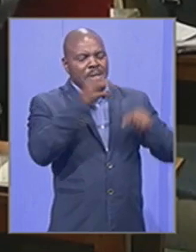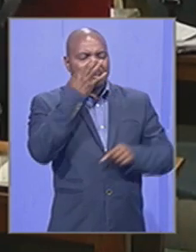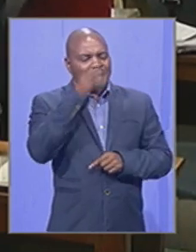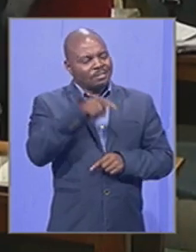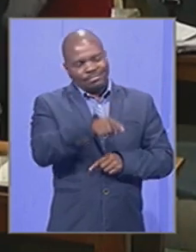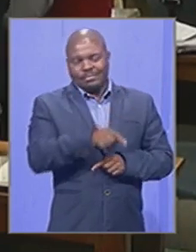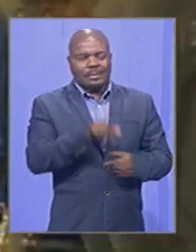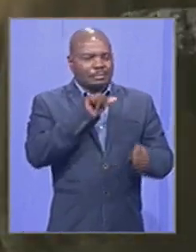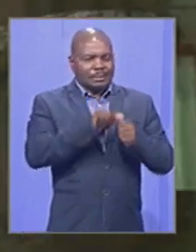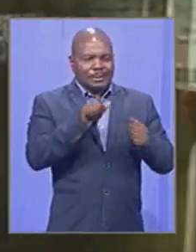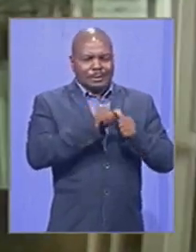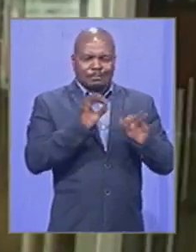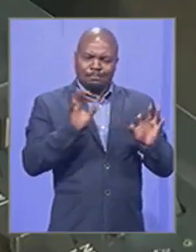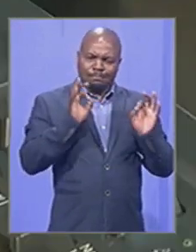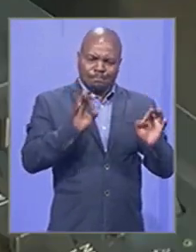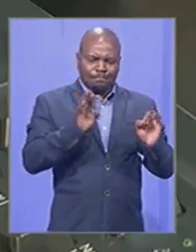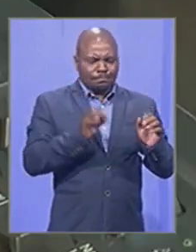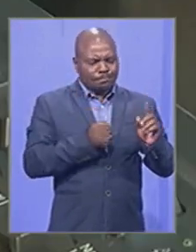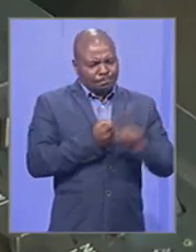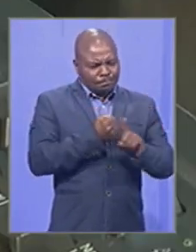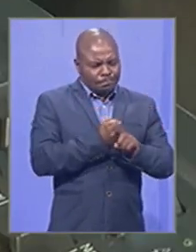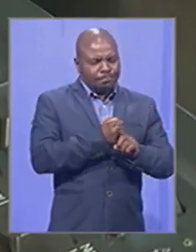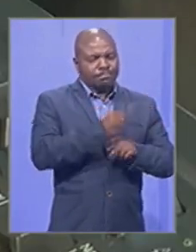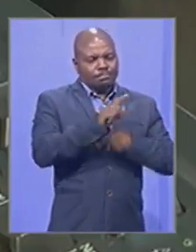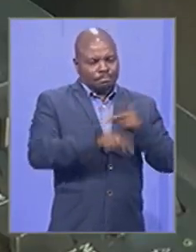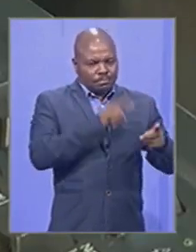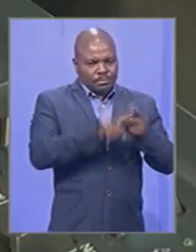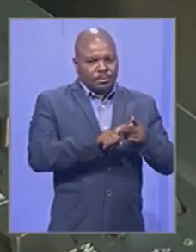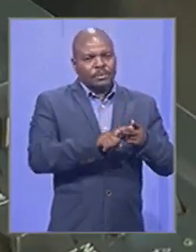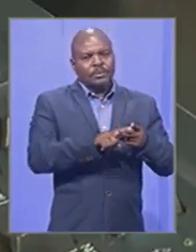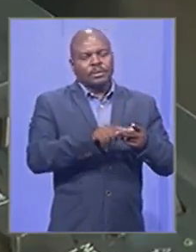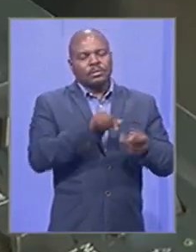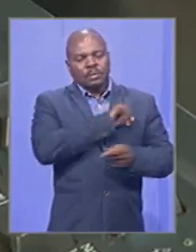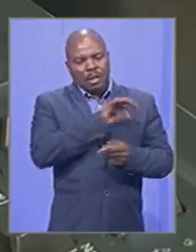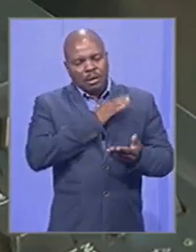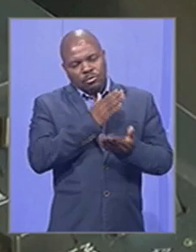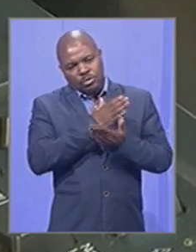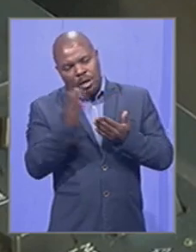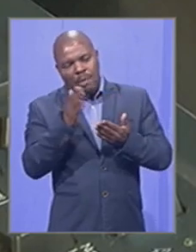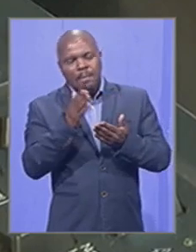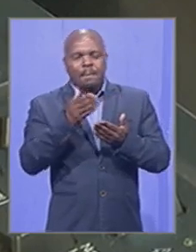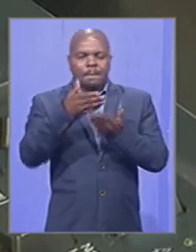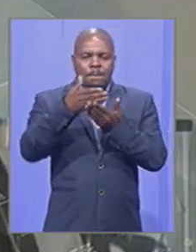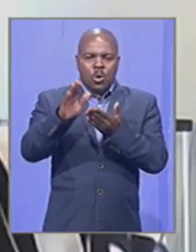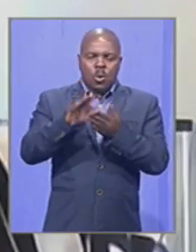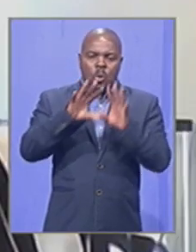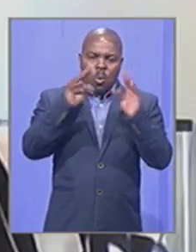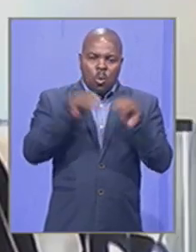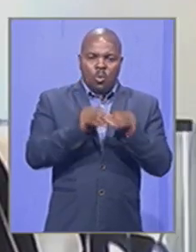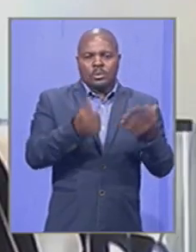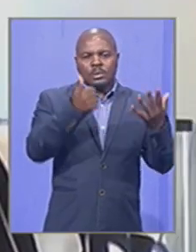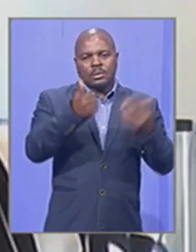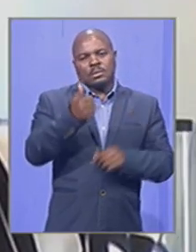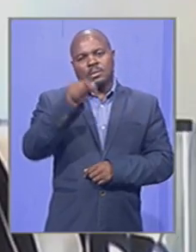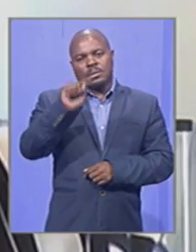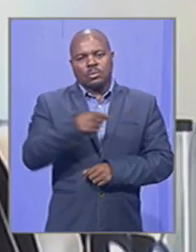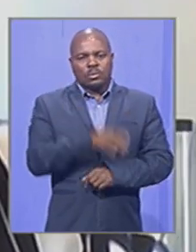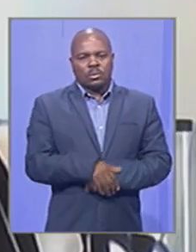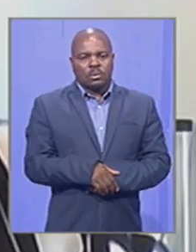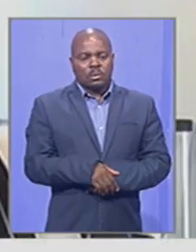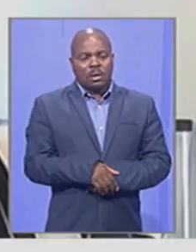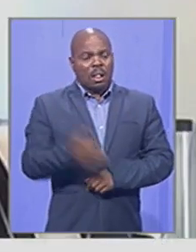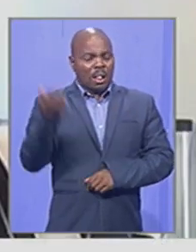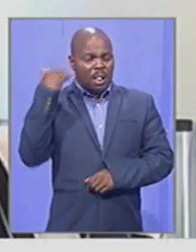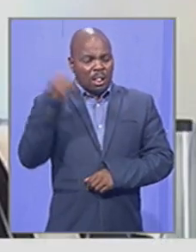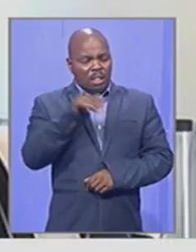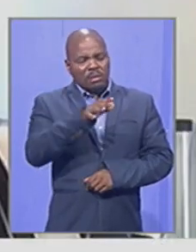tsewa dikgato tse di tseneletseng go akaretsa le go kgaolwa ga badiri ba le dikete di le 6. We were overstaffed